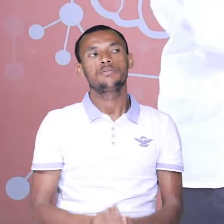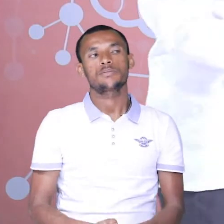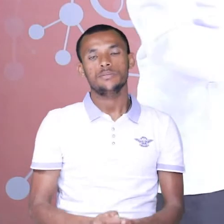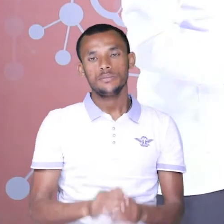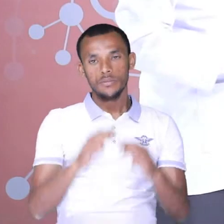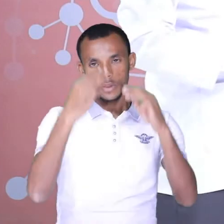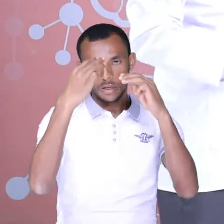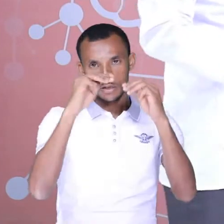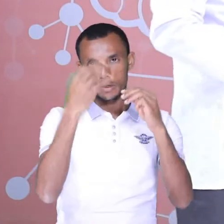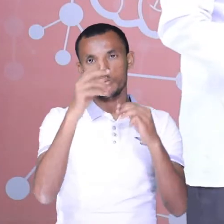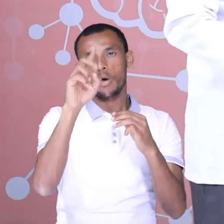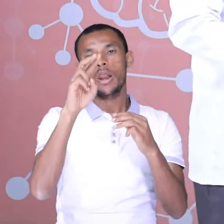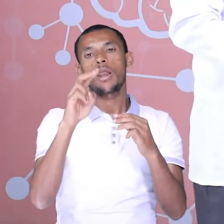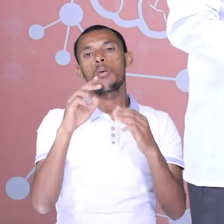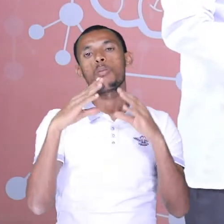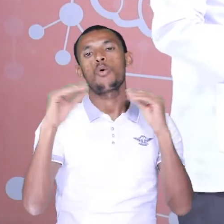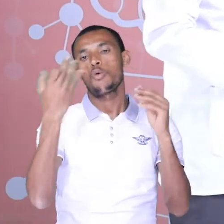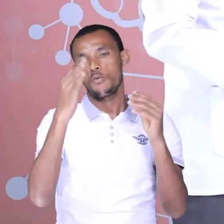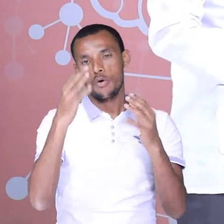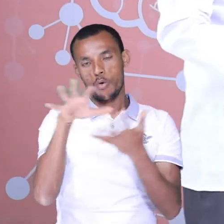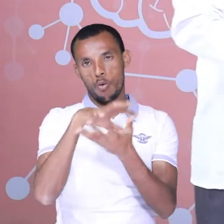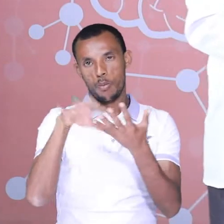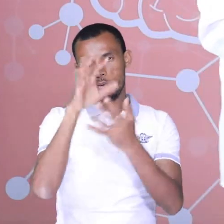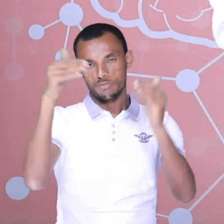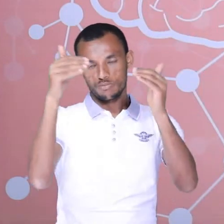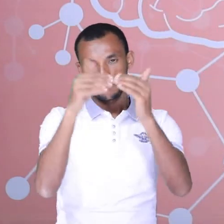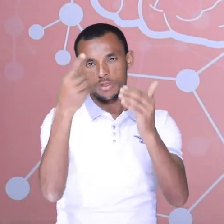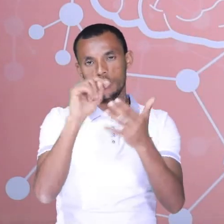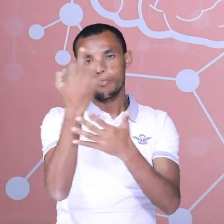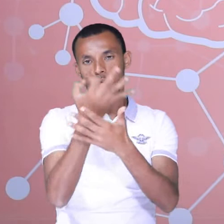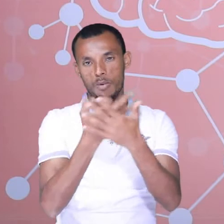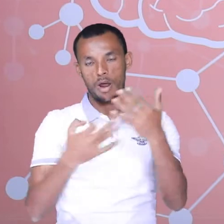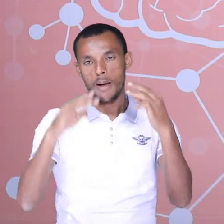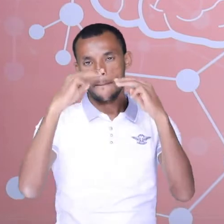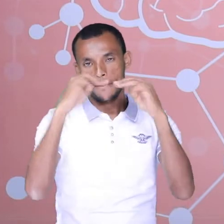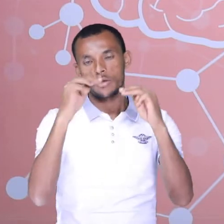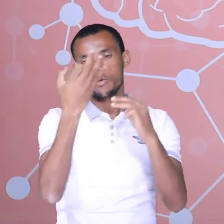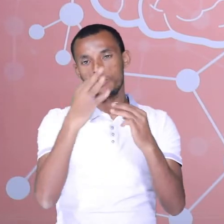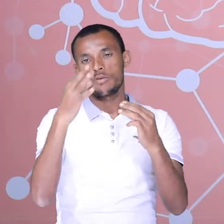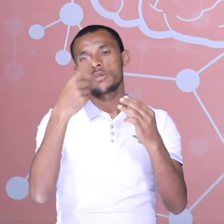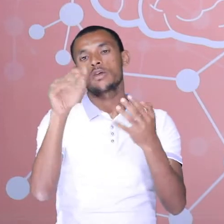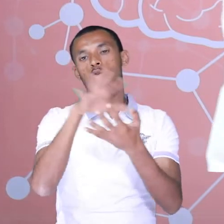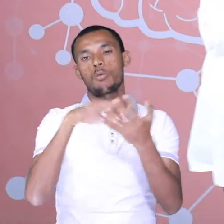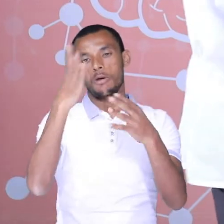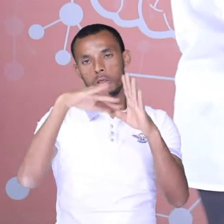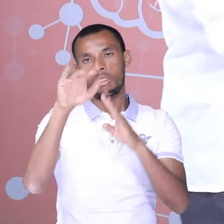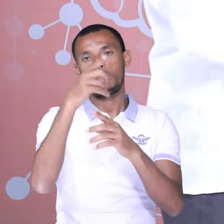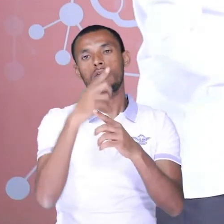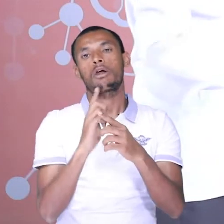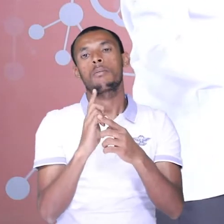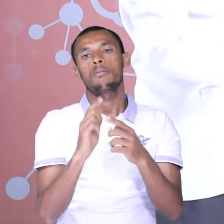The mass of 1 mole of a compound is equal to the formula mass of the compound in gram.